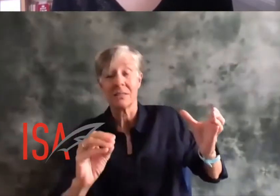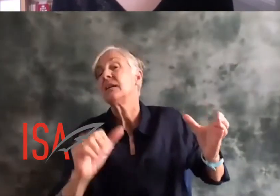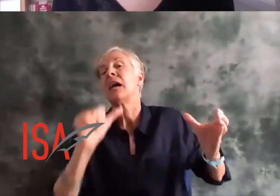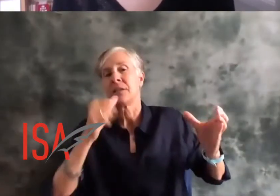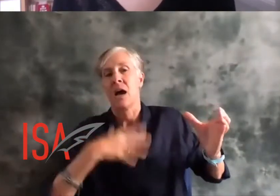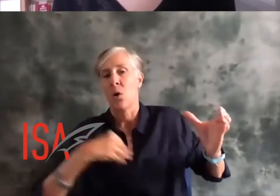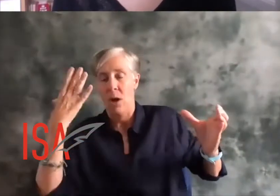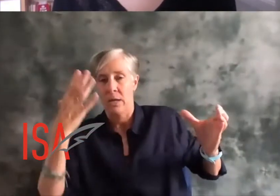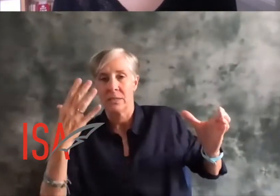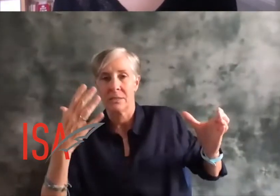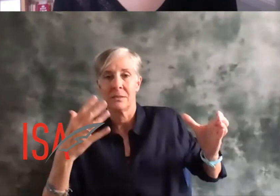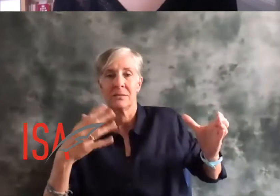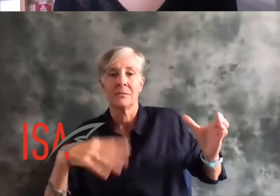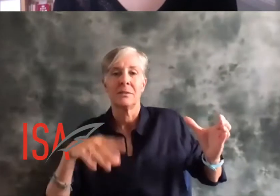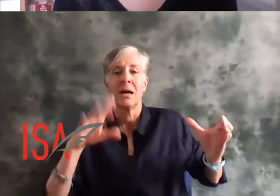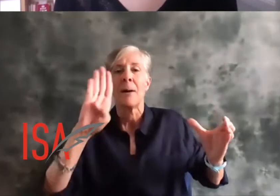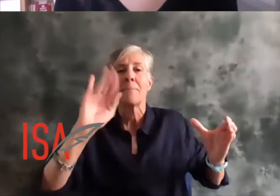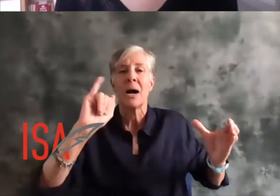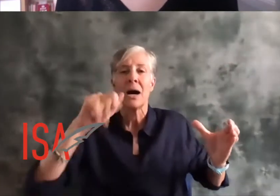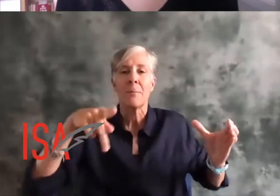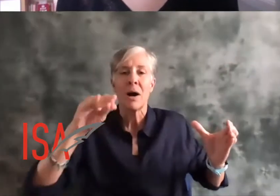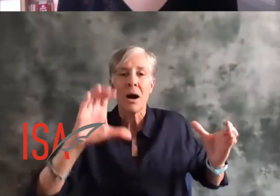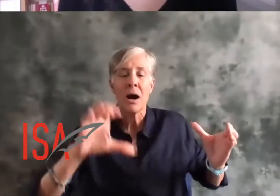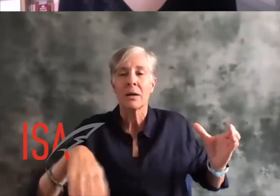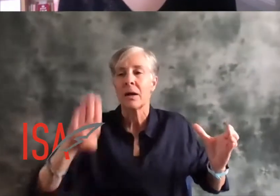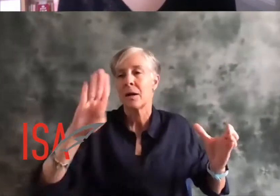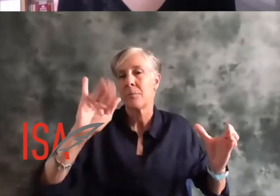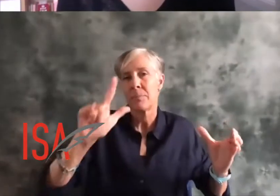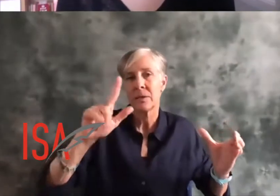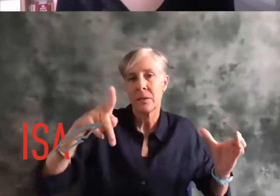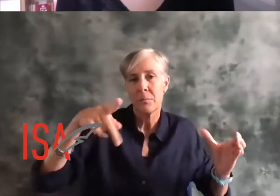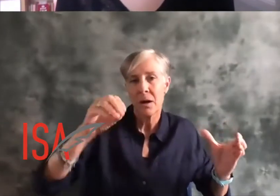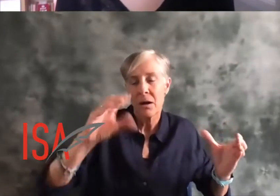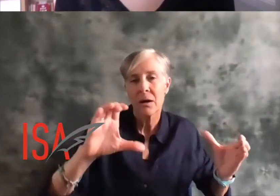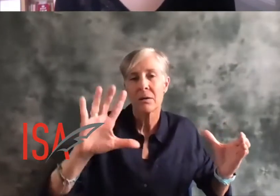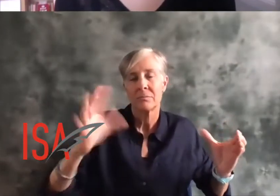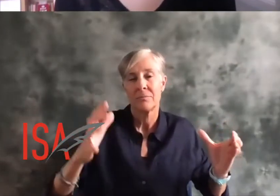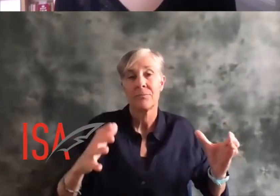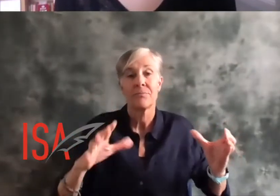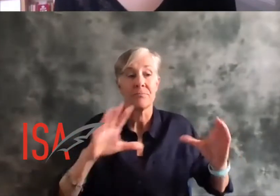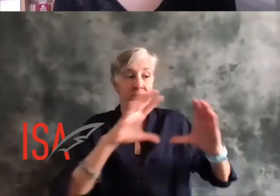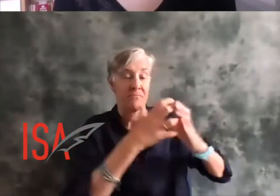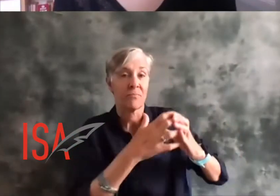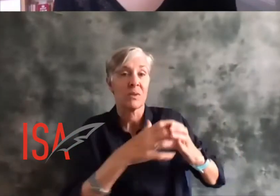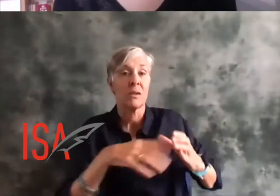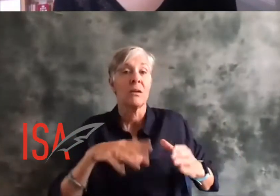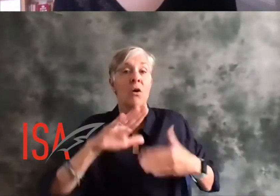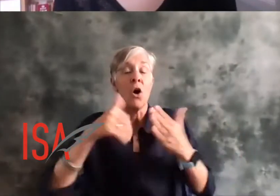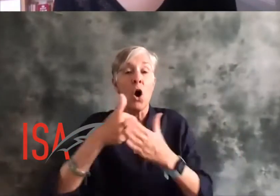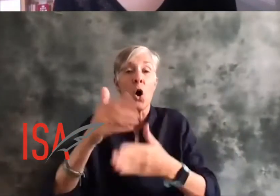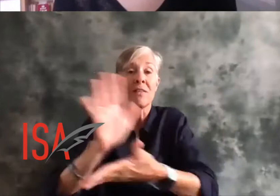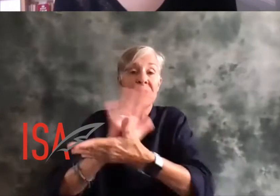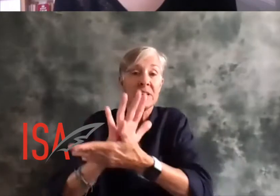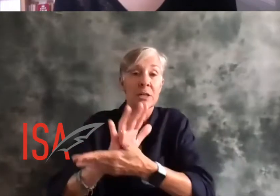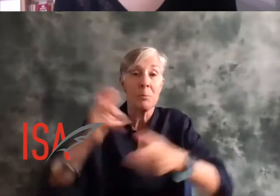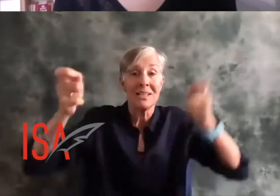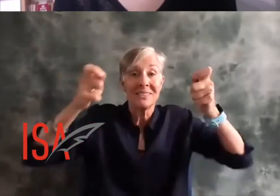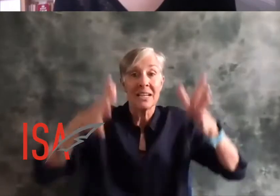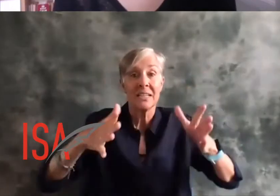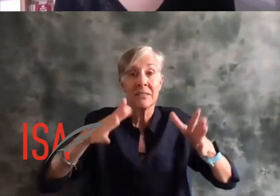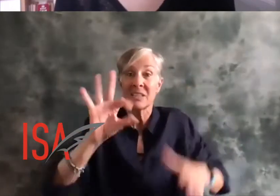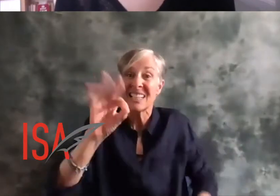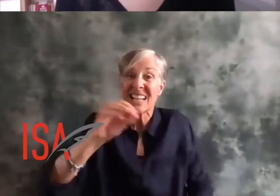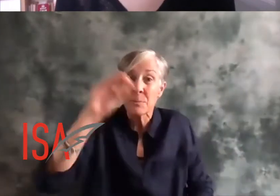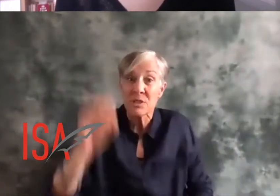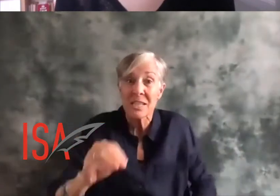would be considered BIPoC or BIPoC. However, 90% of film executives are white.